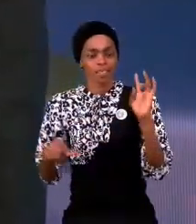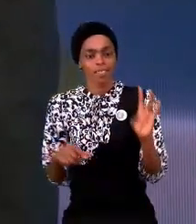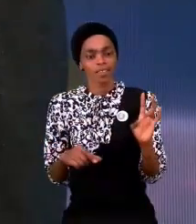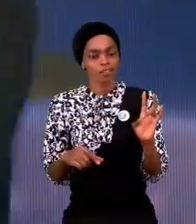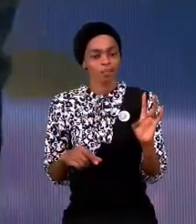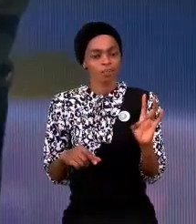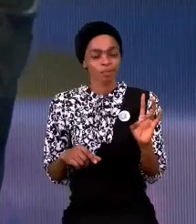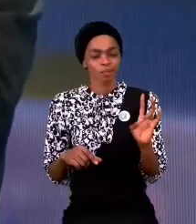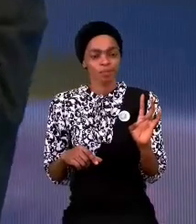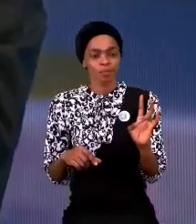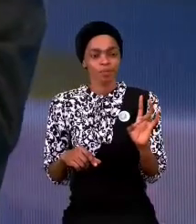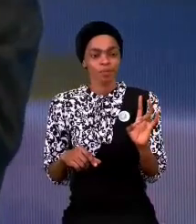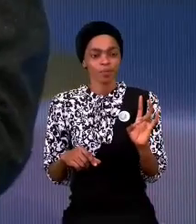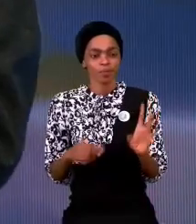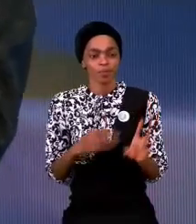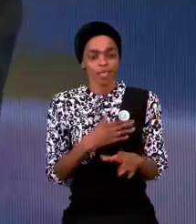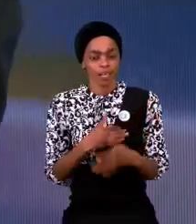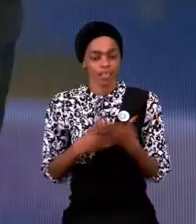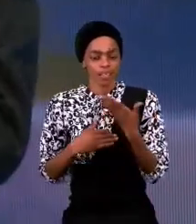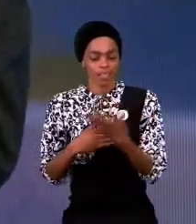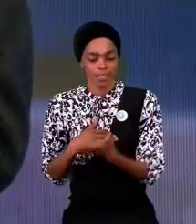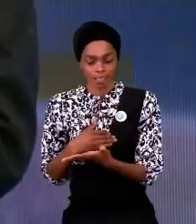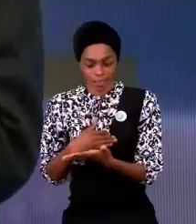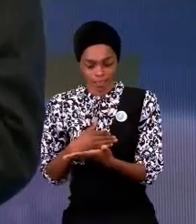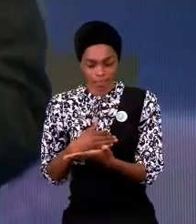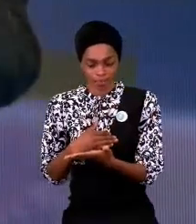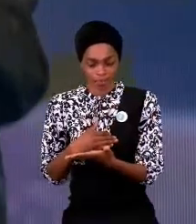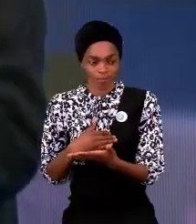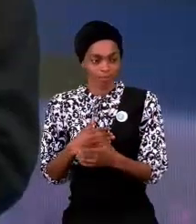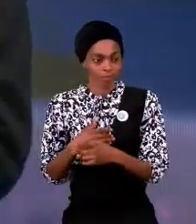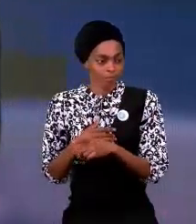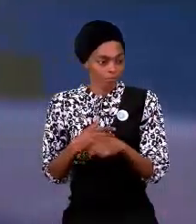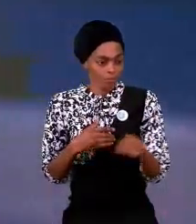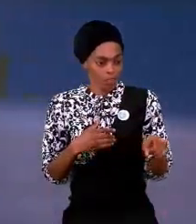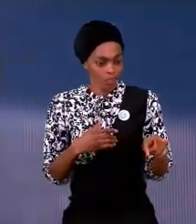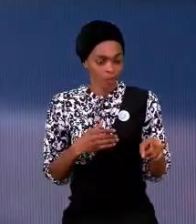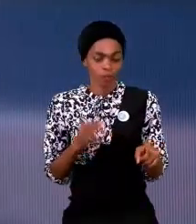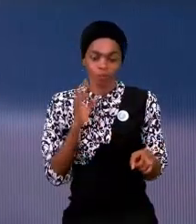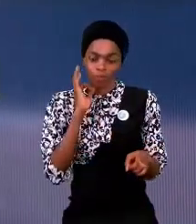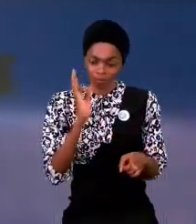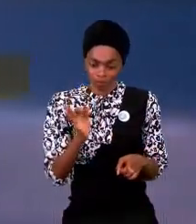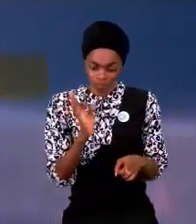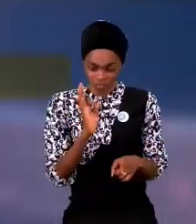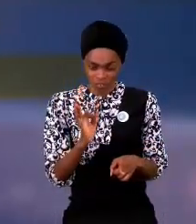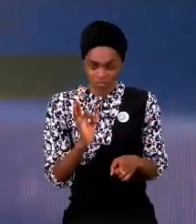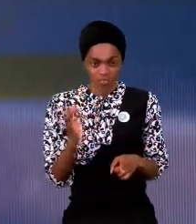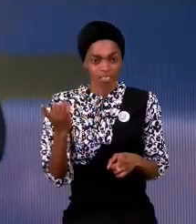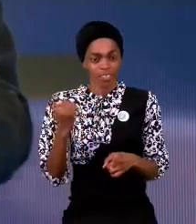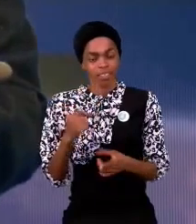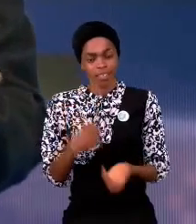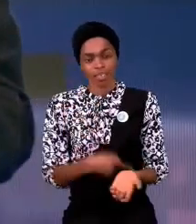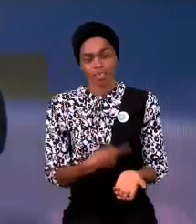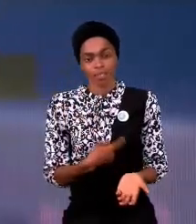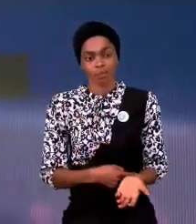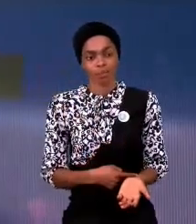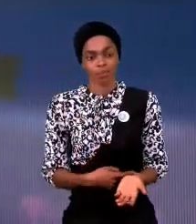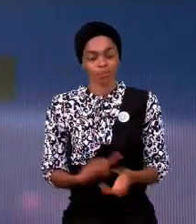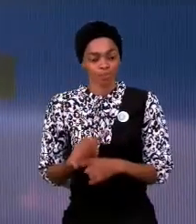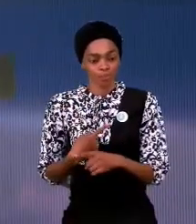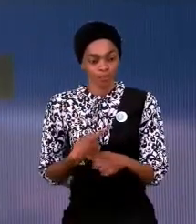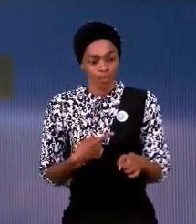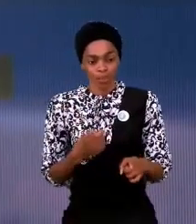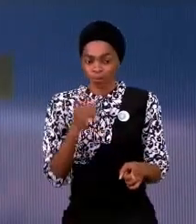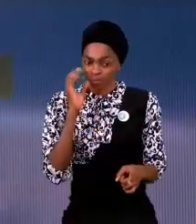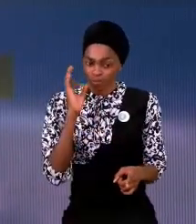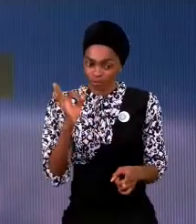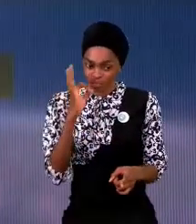gospel. They preached the gospel. Then in verse 8, it says, and there sat a